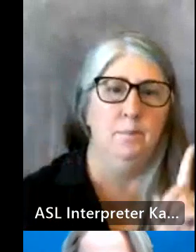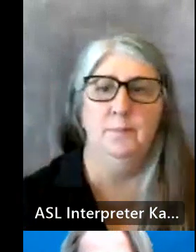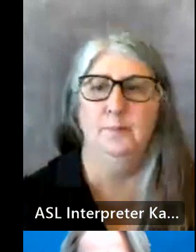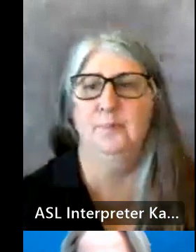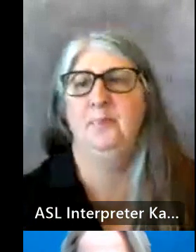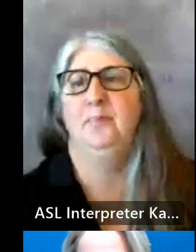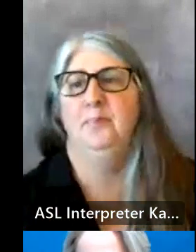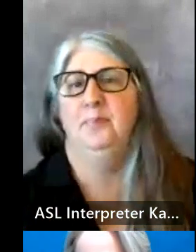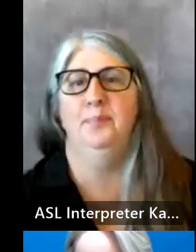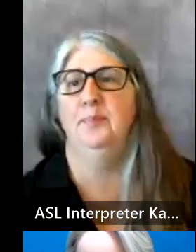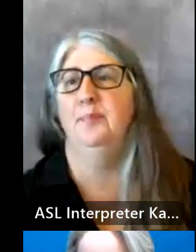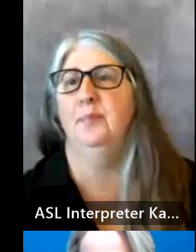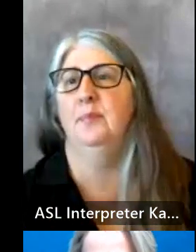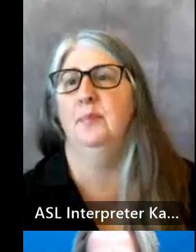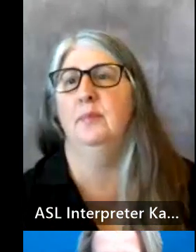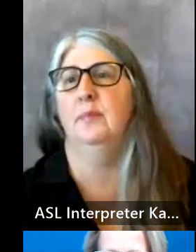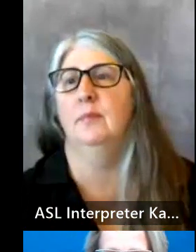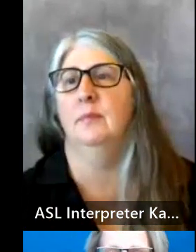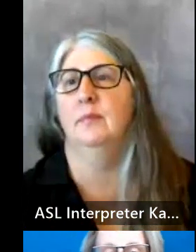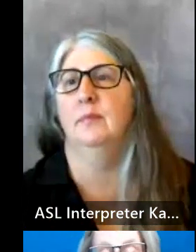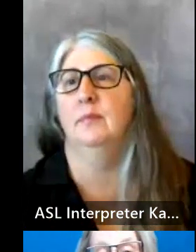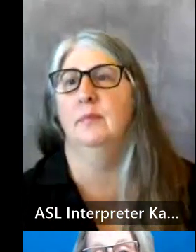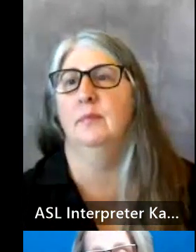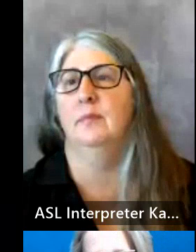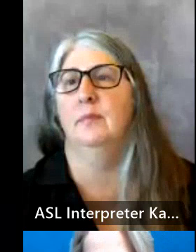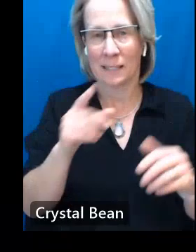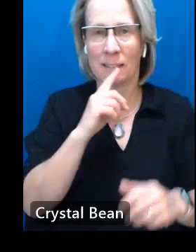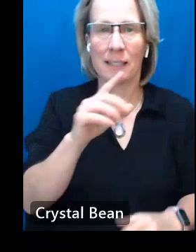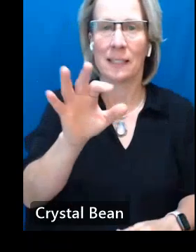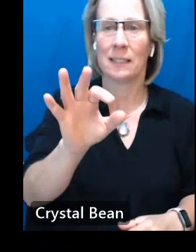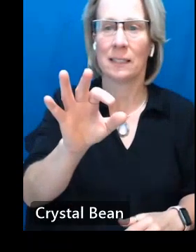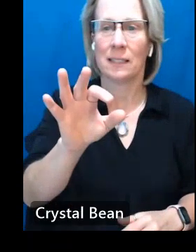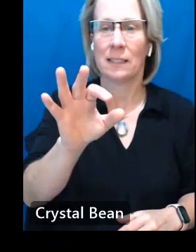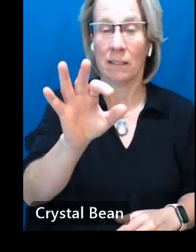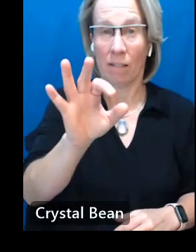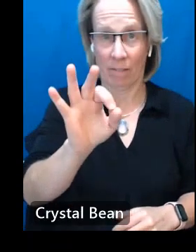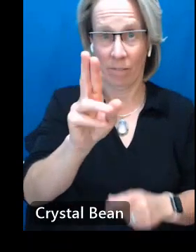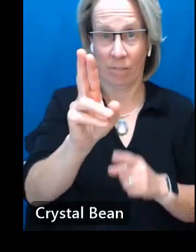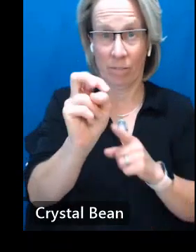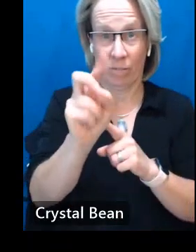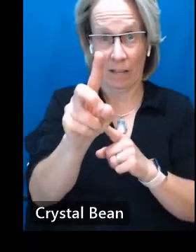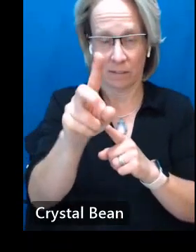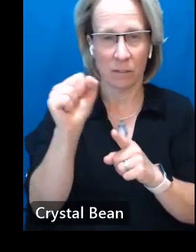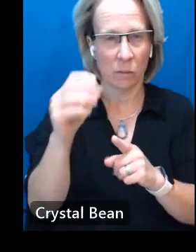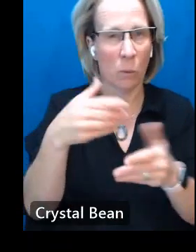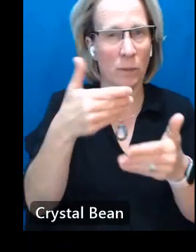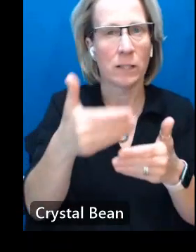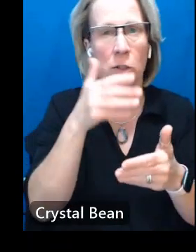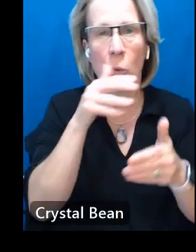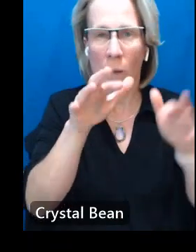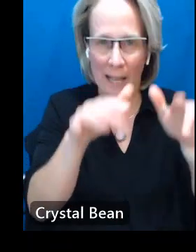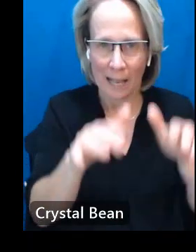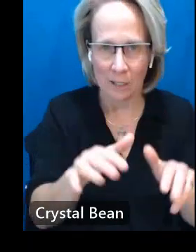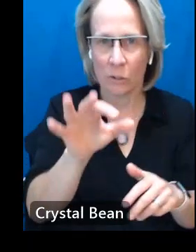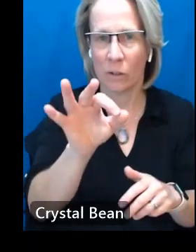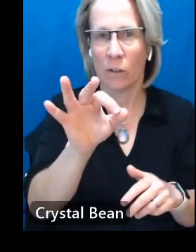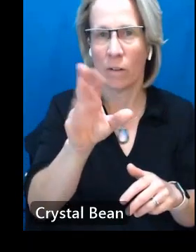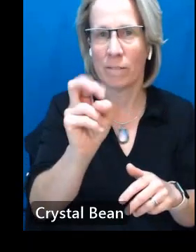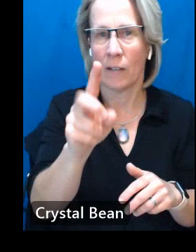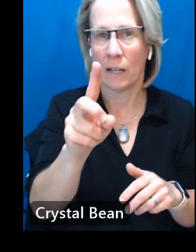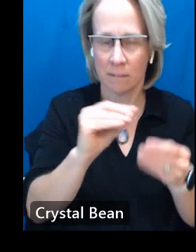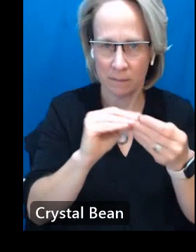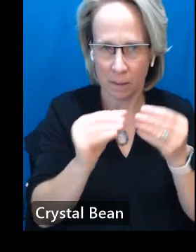Next is fund. So here you're just going to enter the fund number for your journals. And you should know the number. Hopefully you know the numbers